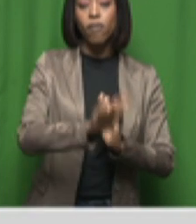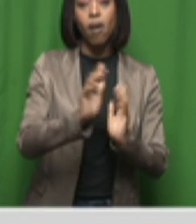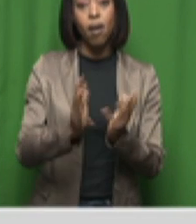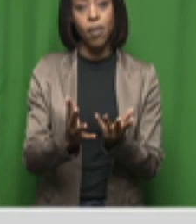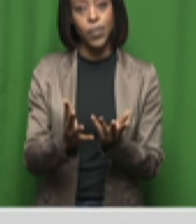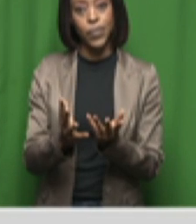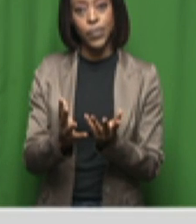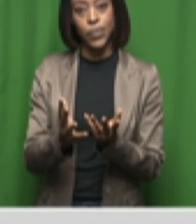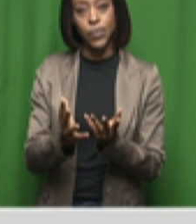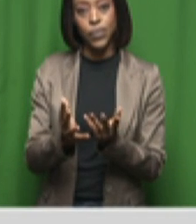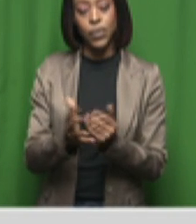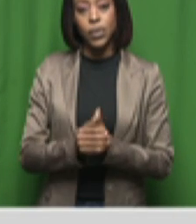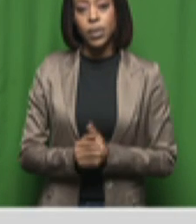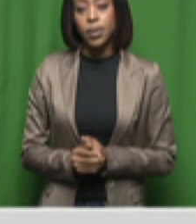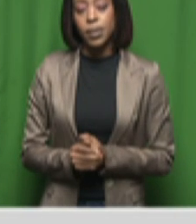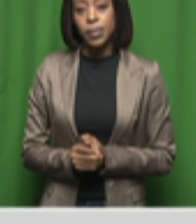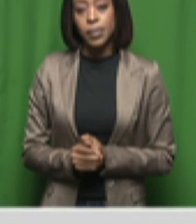a